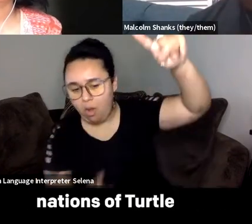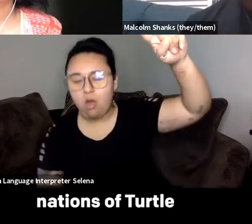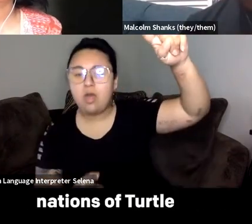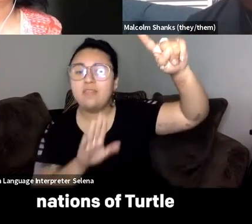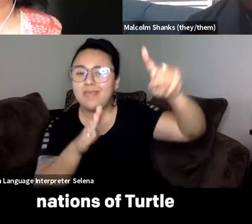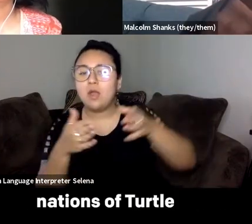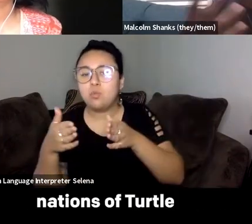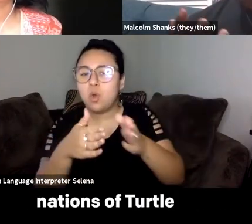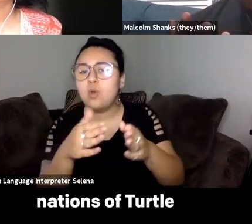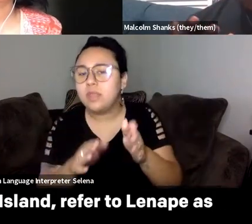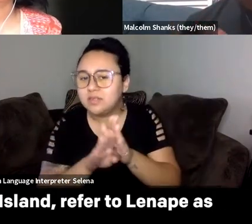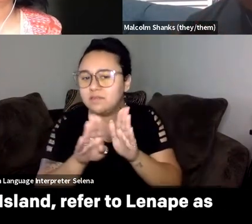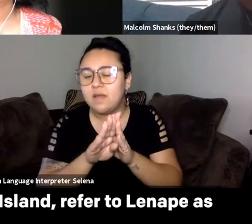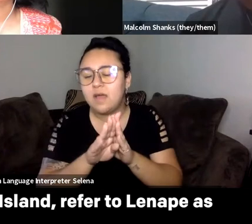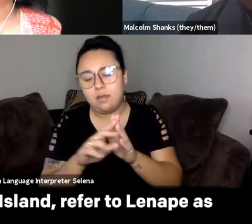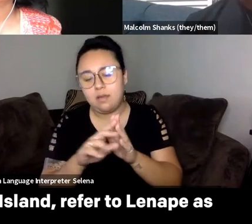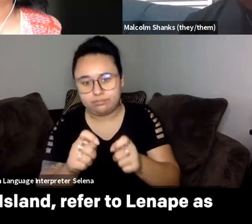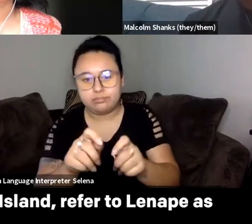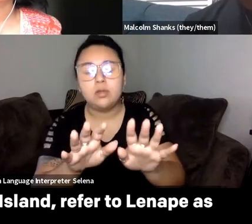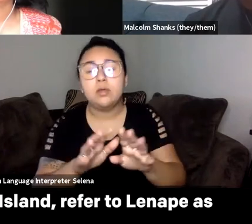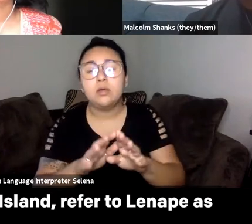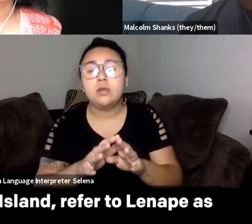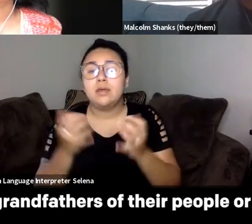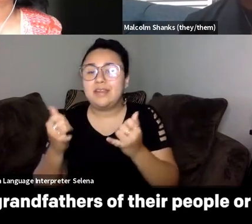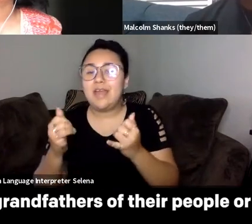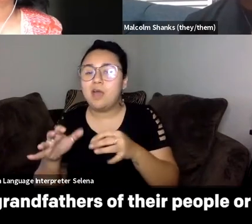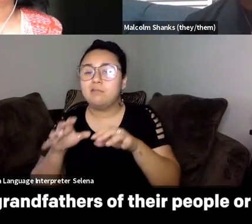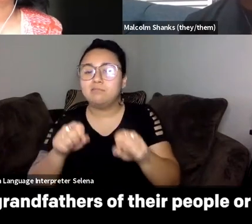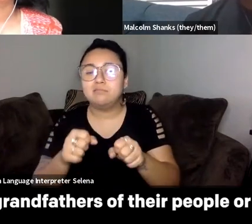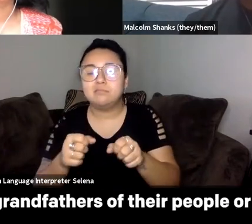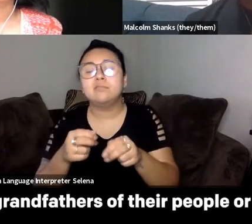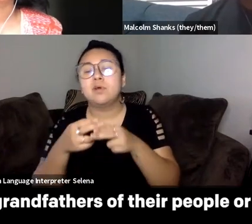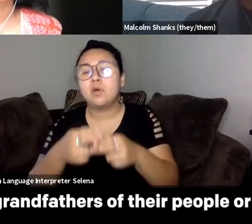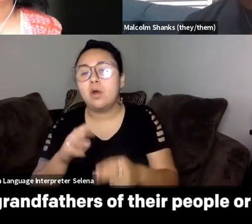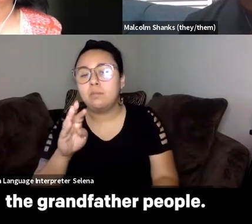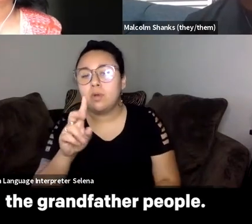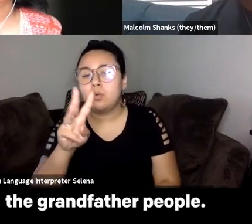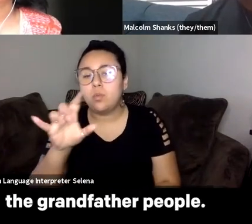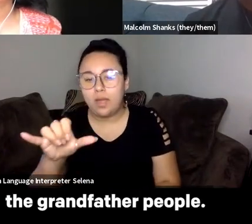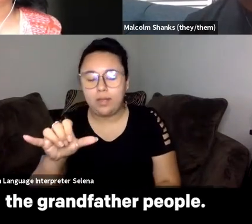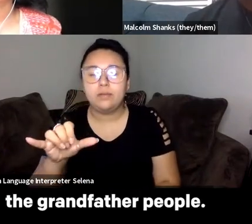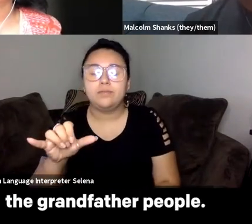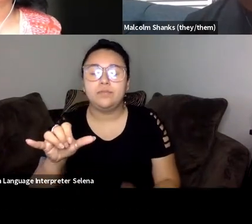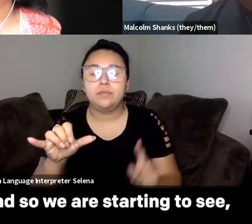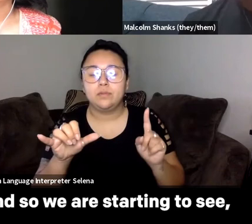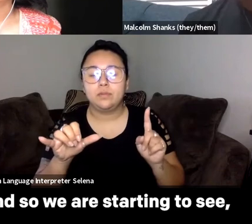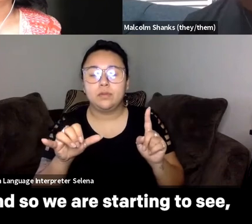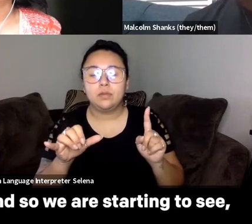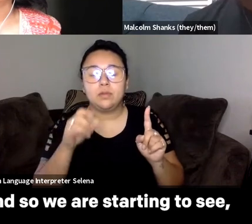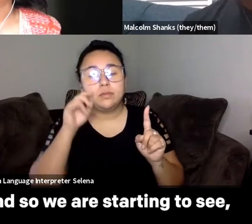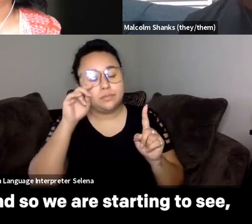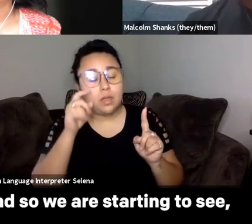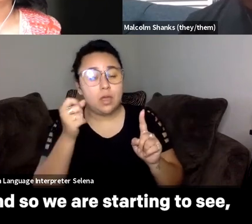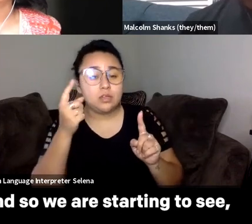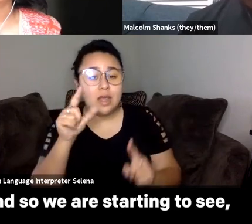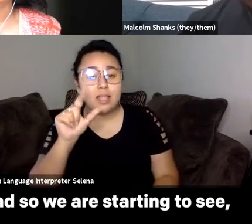Shawnee, two other great nations of this Turtle Island, refer to the Lenape as the grandfathers of their people, or their grandfather